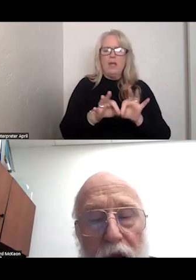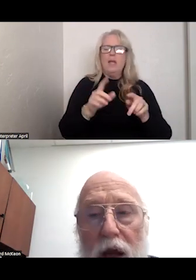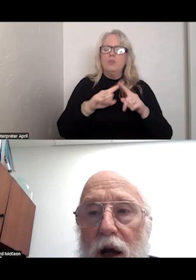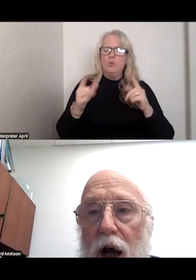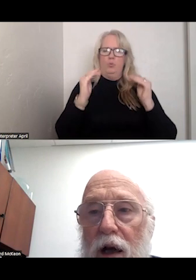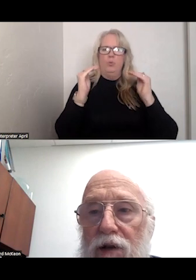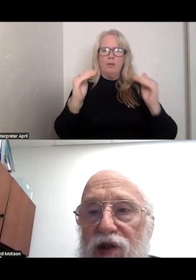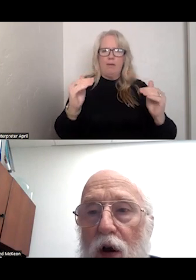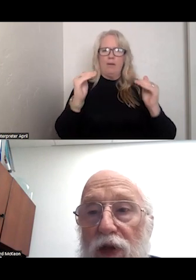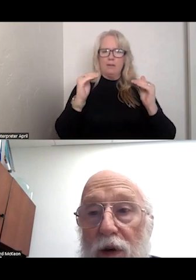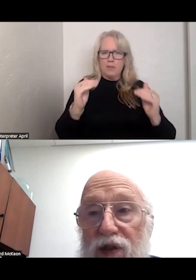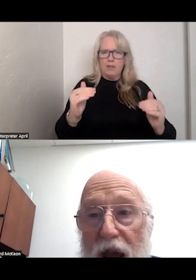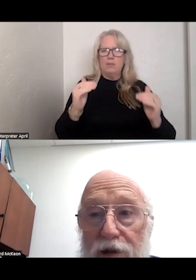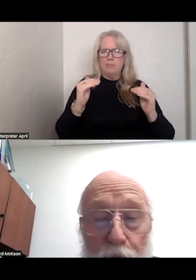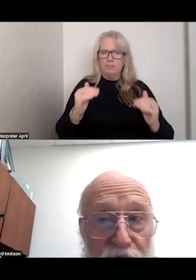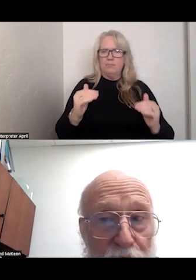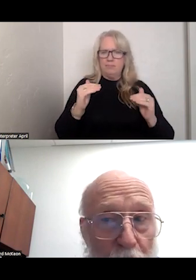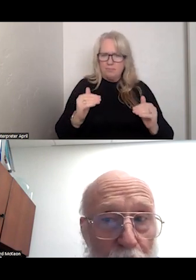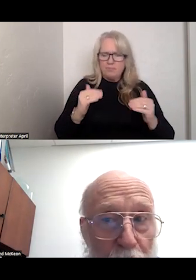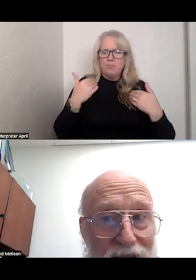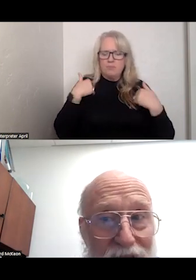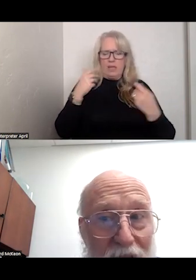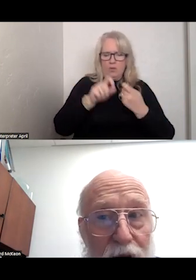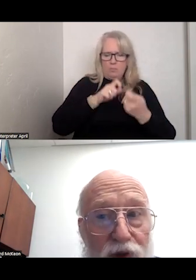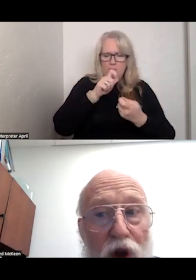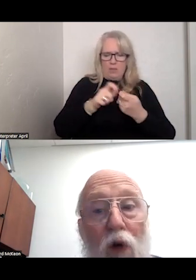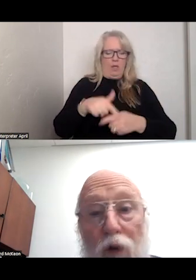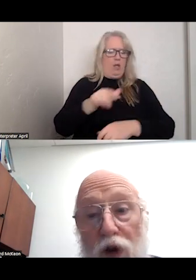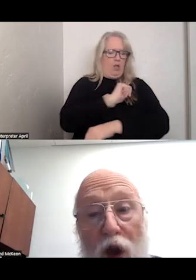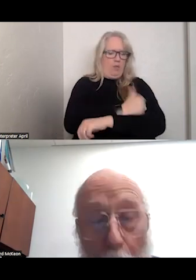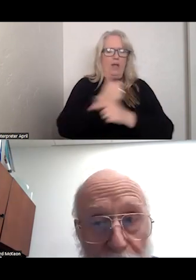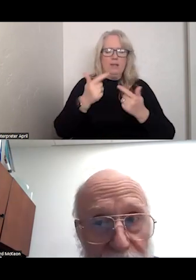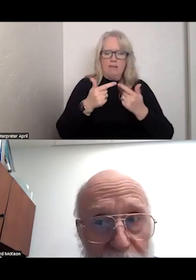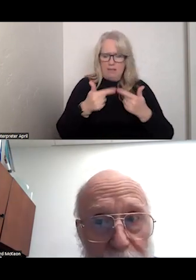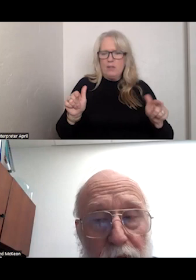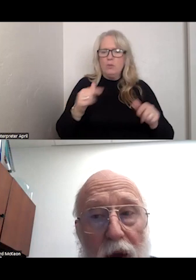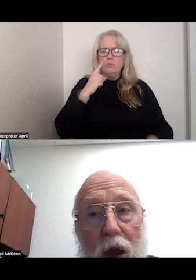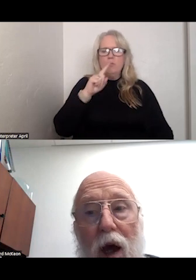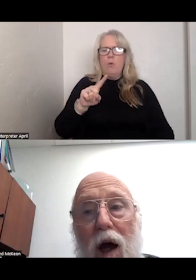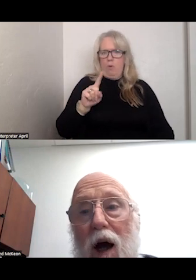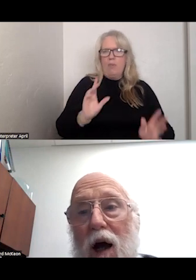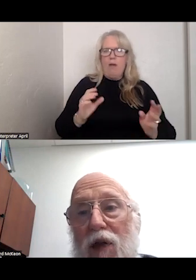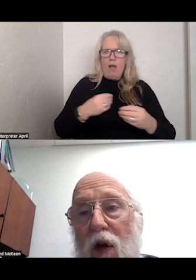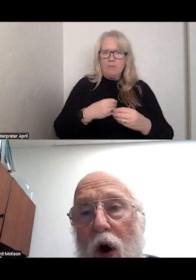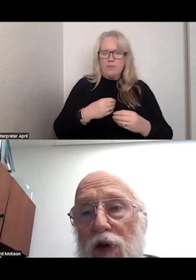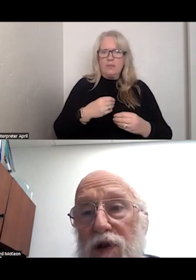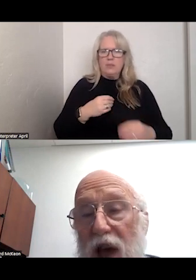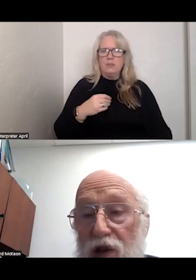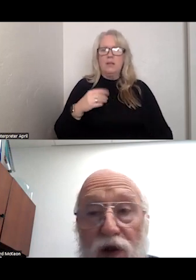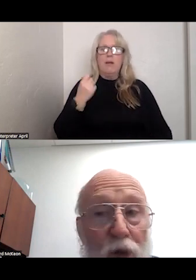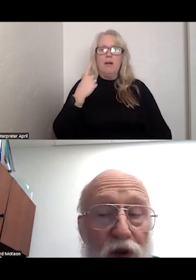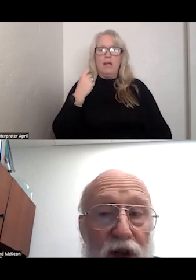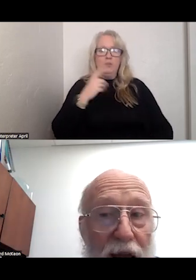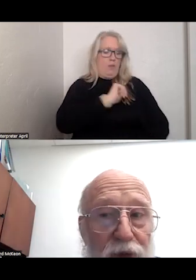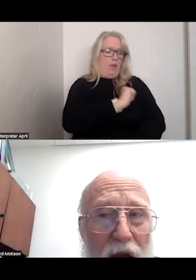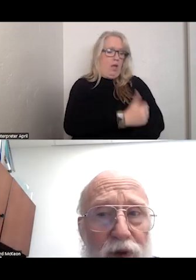line. So there is now specific authorizing language for the office. The